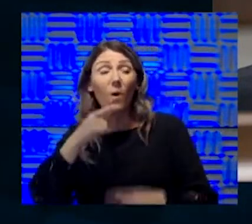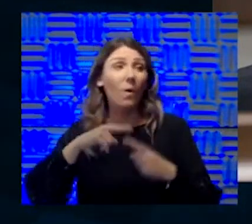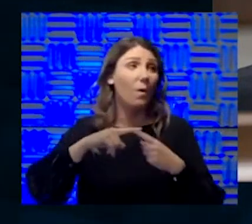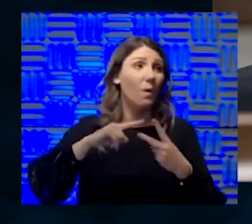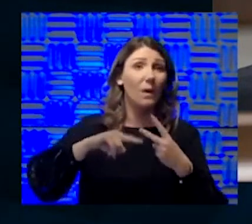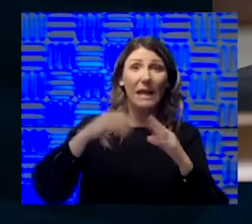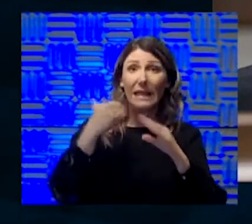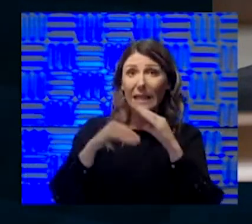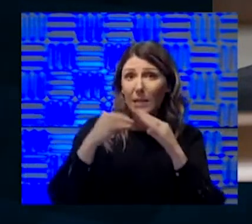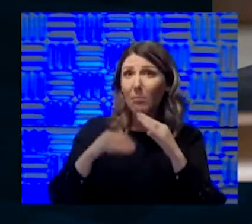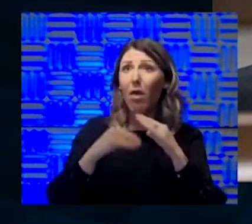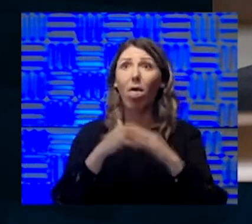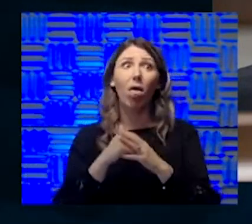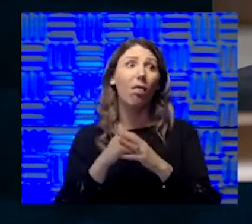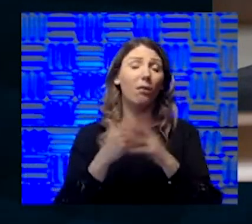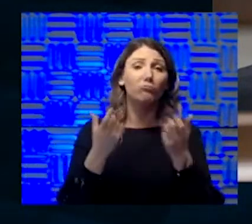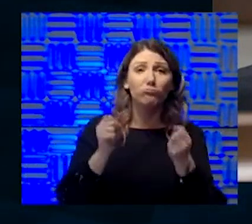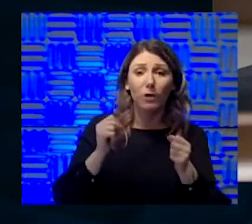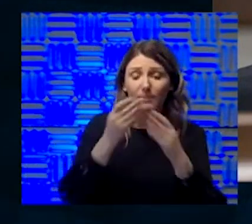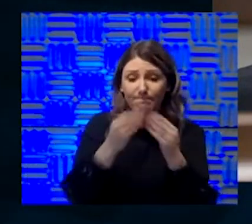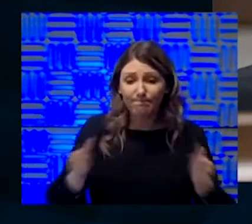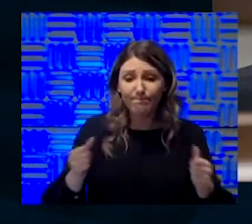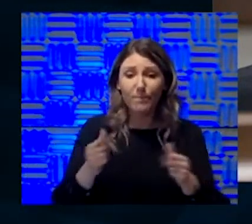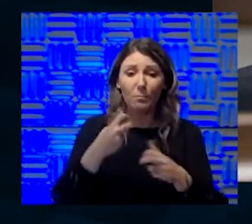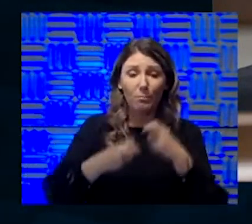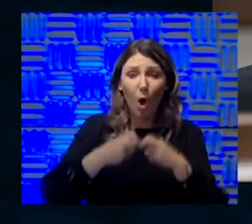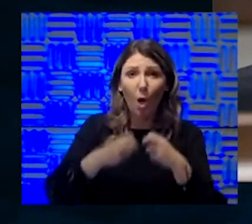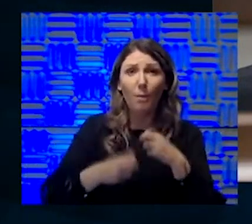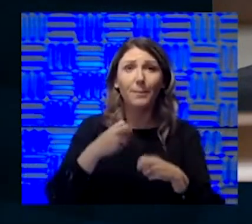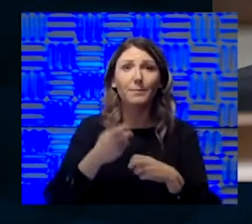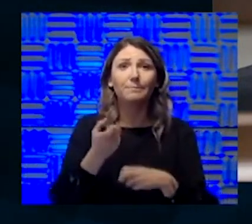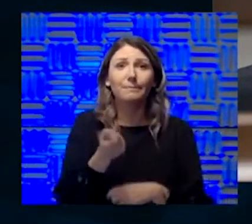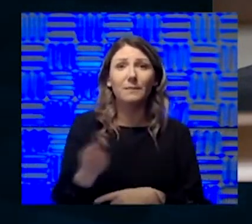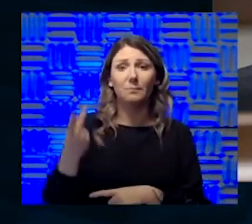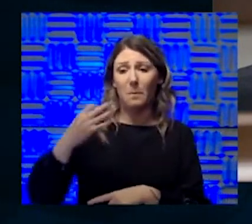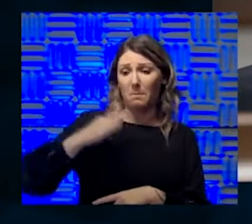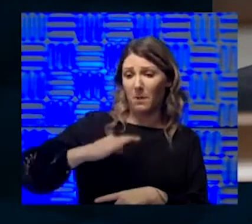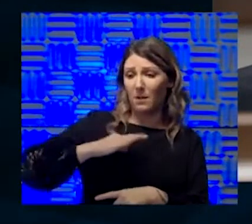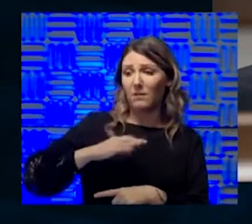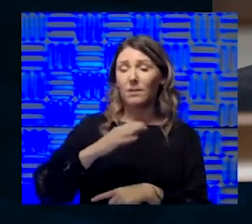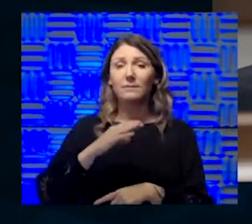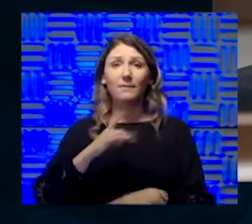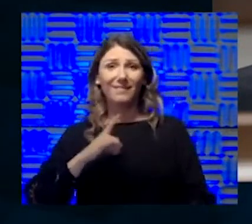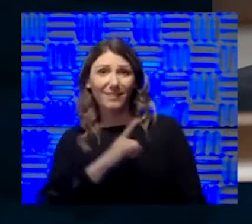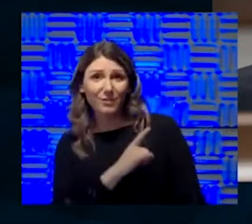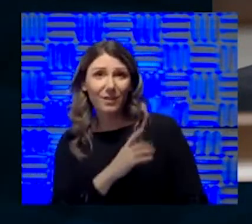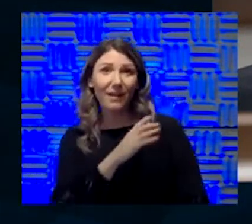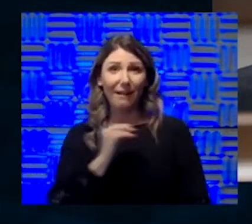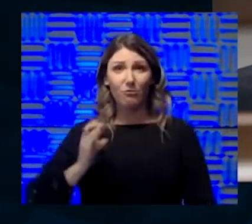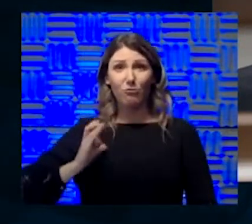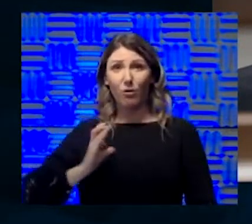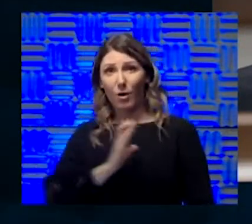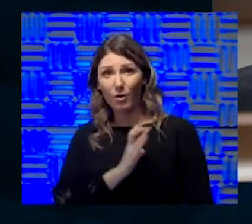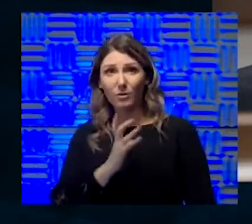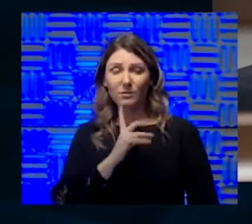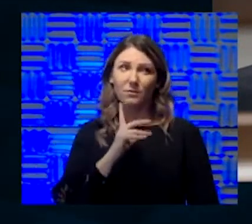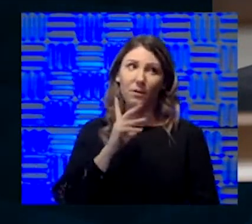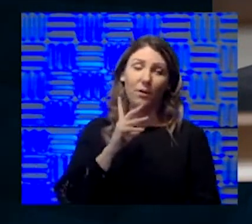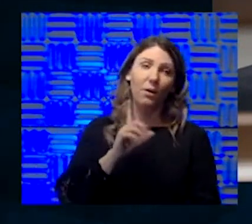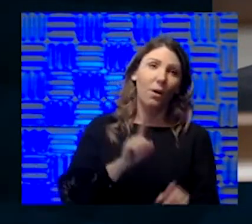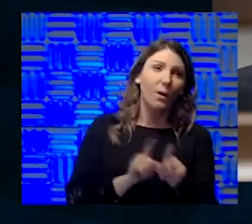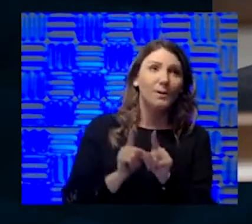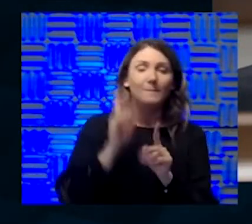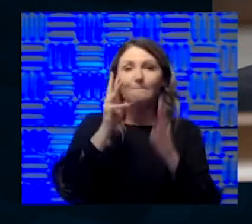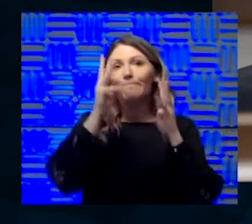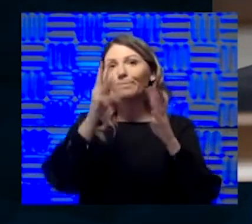solve problems that, while I talked about some of the benefits of legislation and congressional efforts, we've also created some problems, and there's